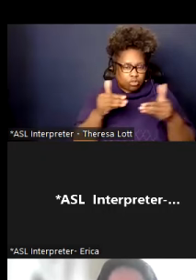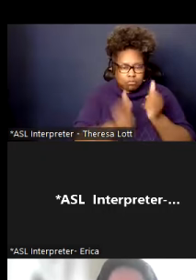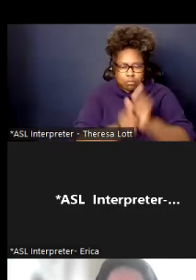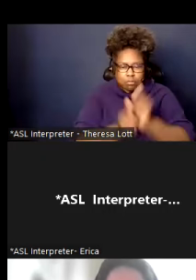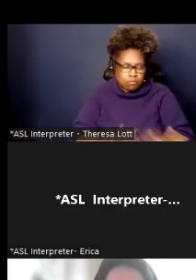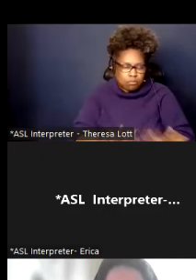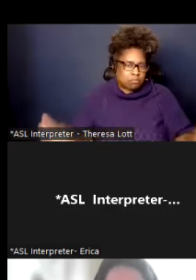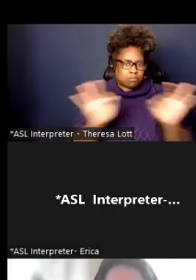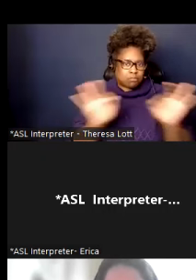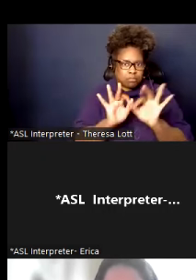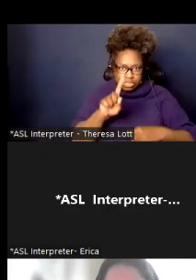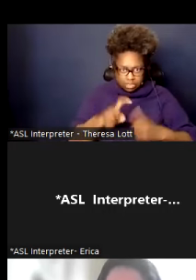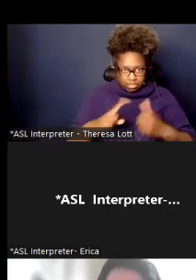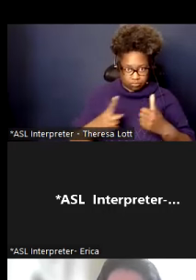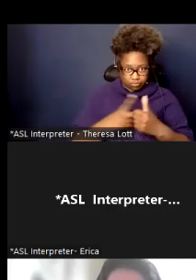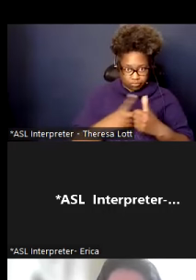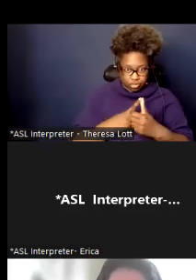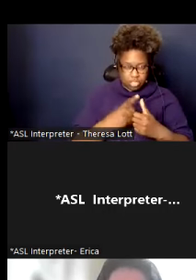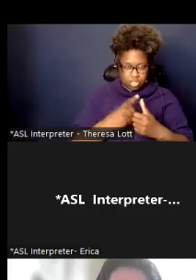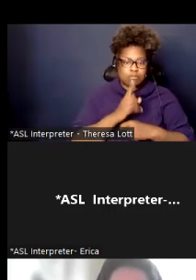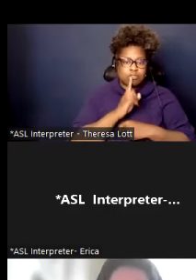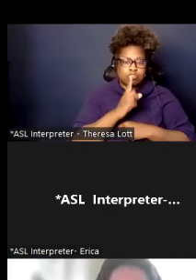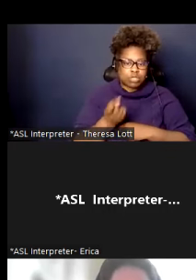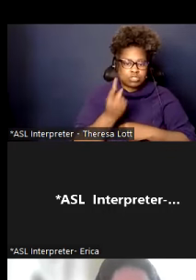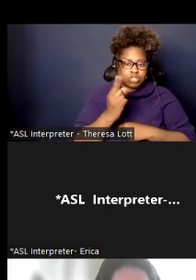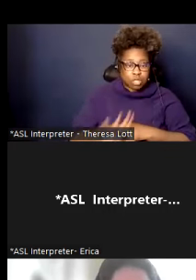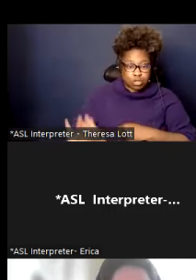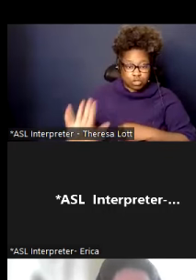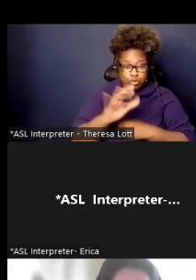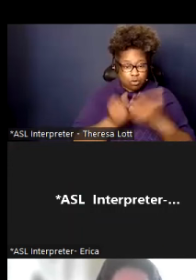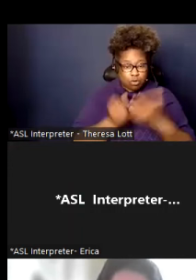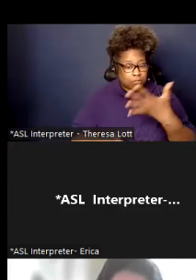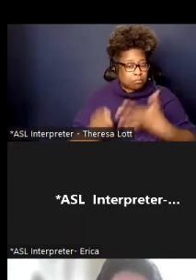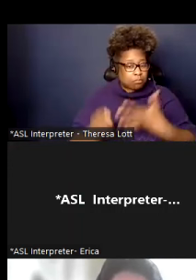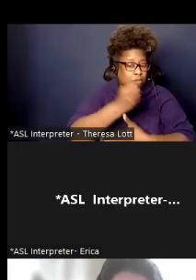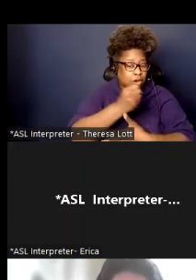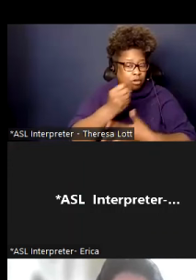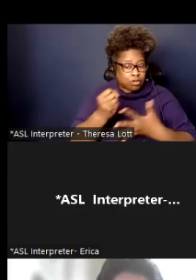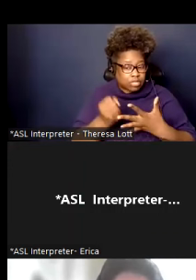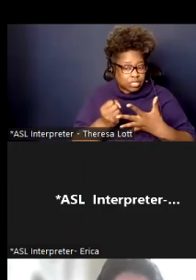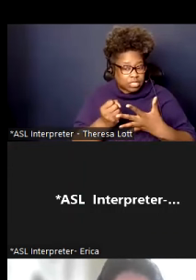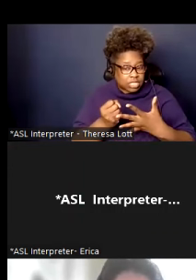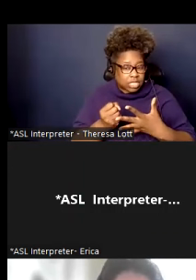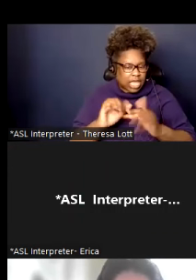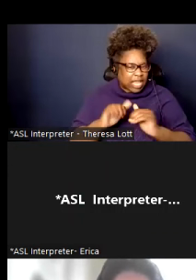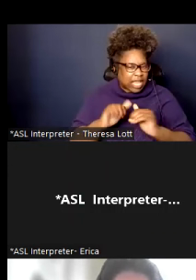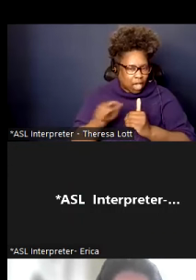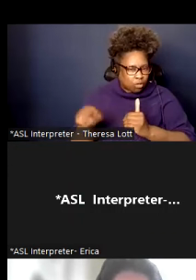make sure that we understand your priorities and what role you want to play.